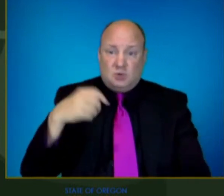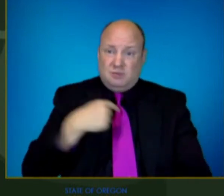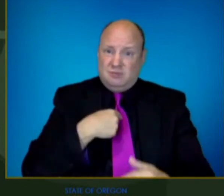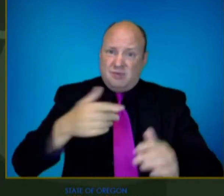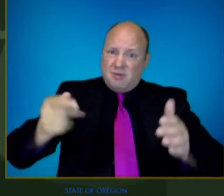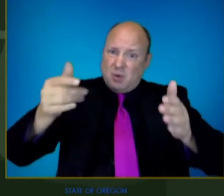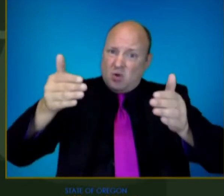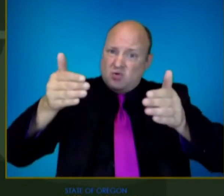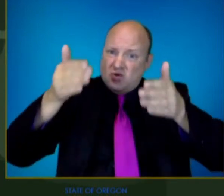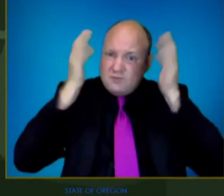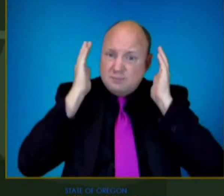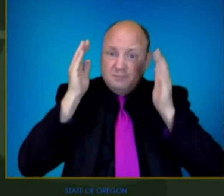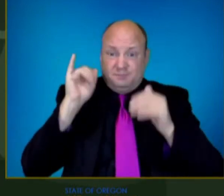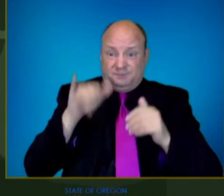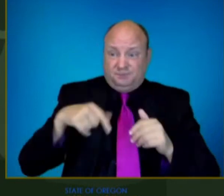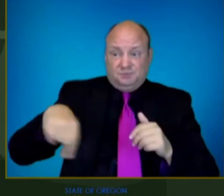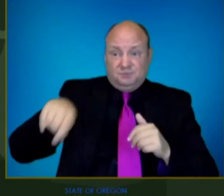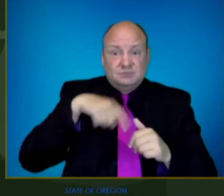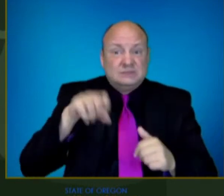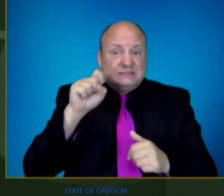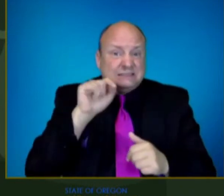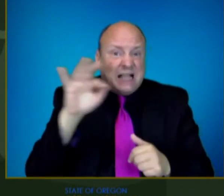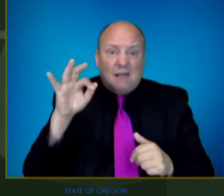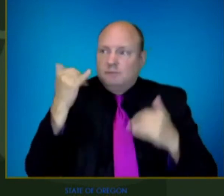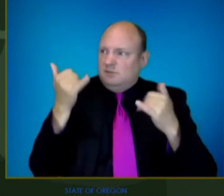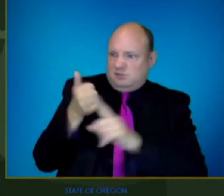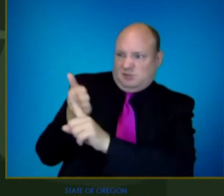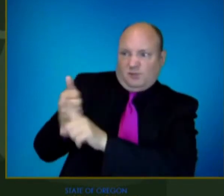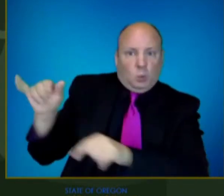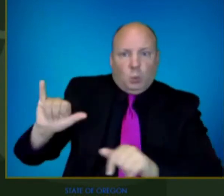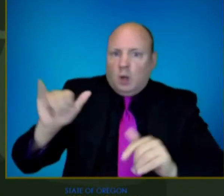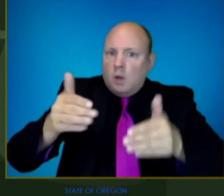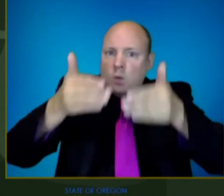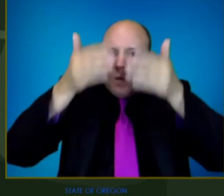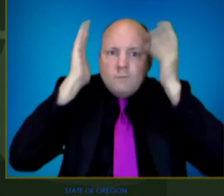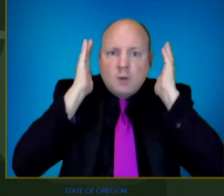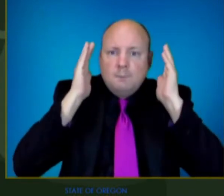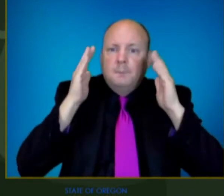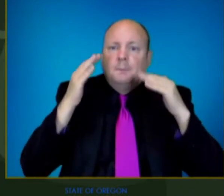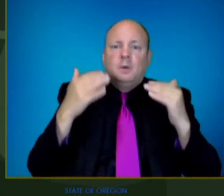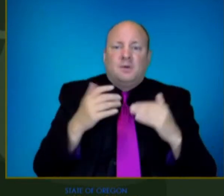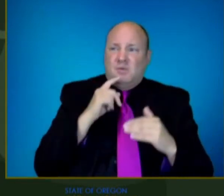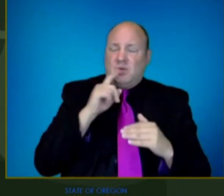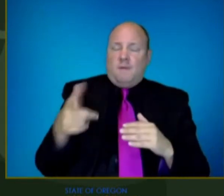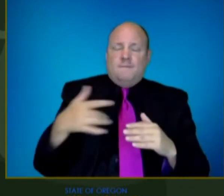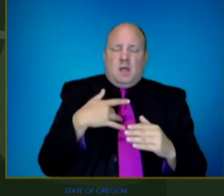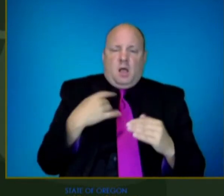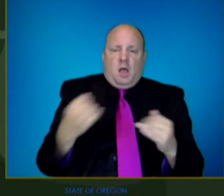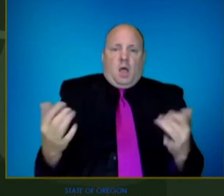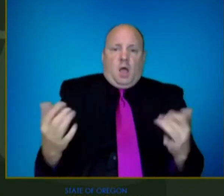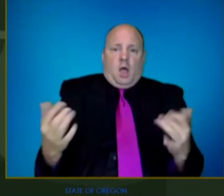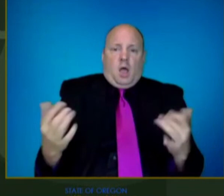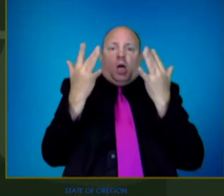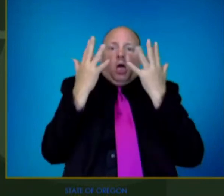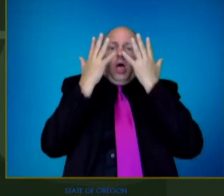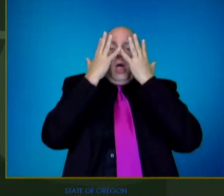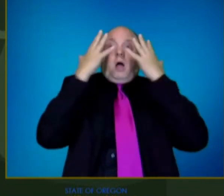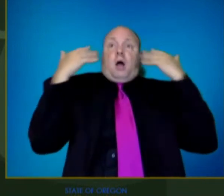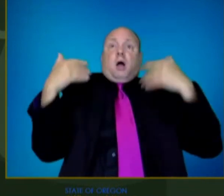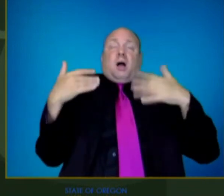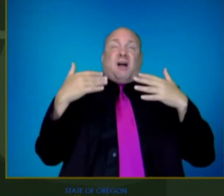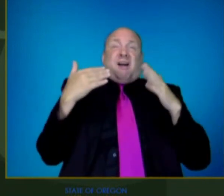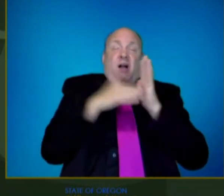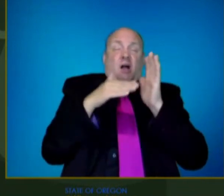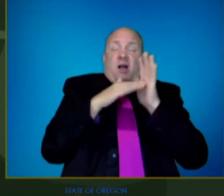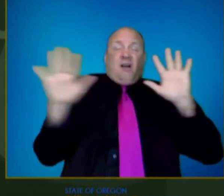staff. Staff who are exposed to more and more COVID cases face greater risk of breakthrough infections. Staff illness and strain